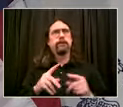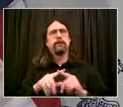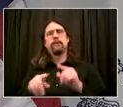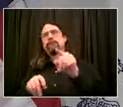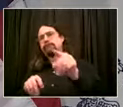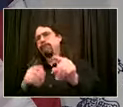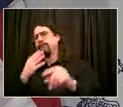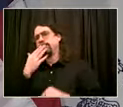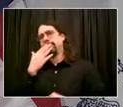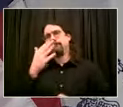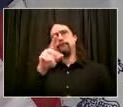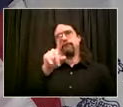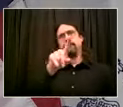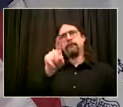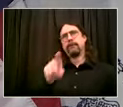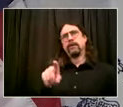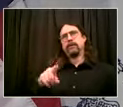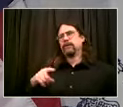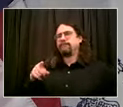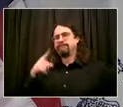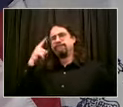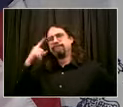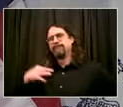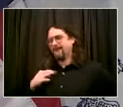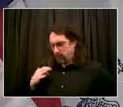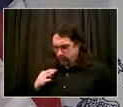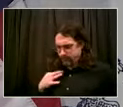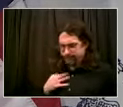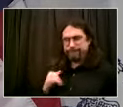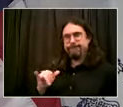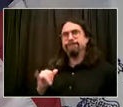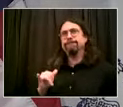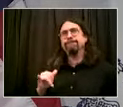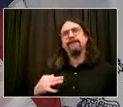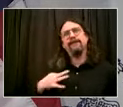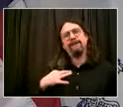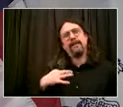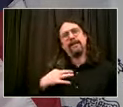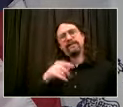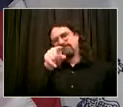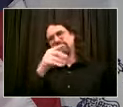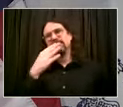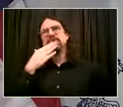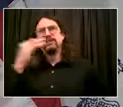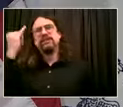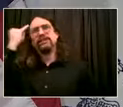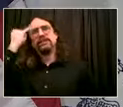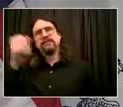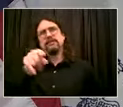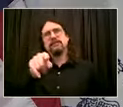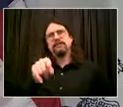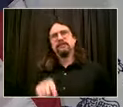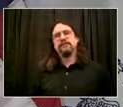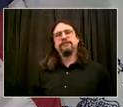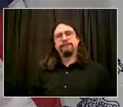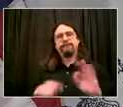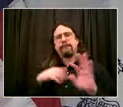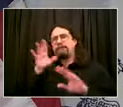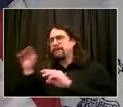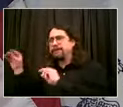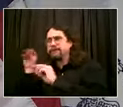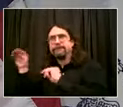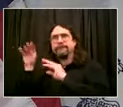update tomorrow on how we can involve more and more people who want to be part of this effort, because we have a lot of people in it already,